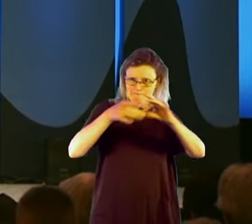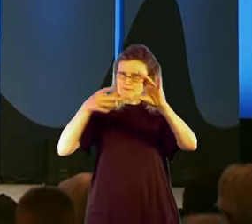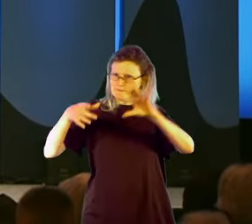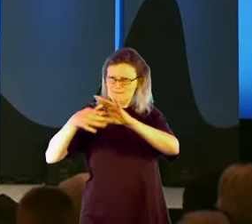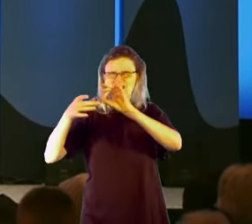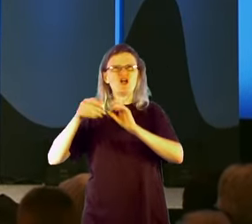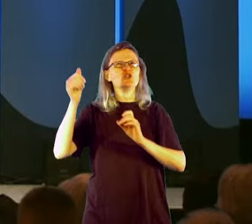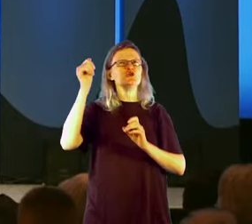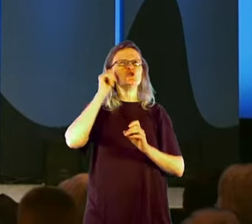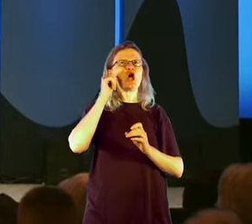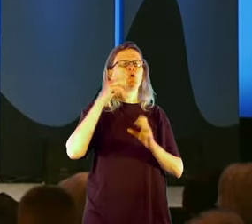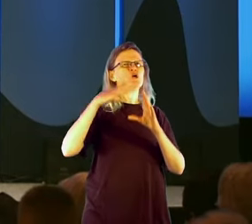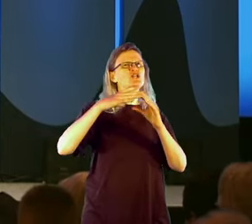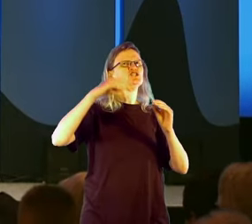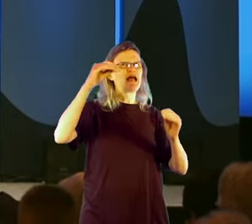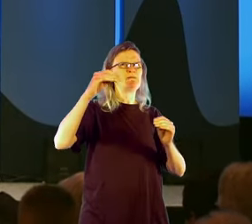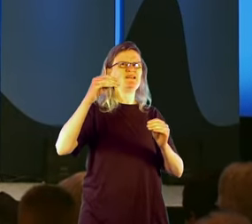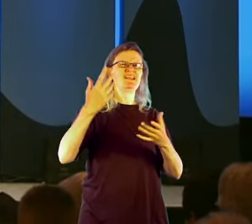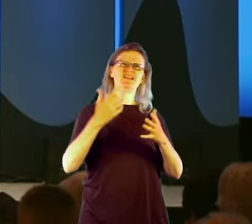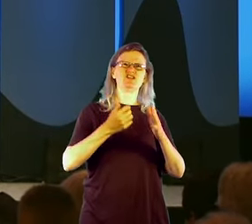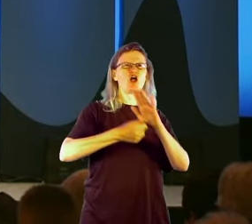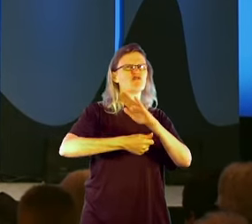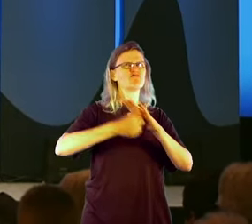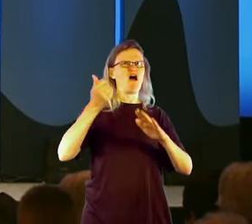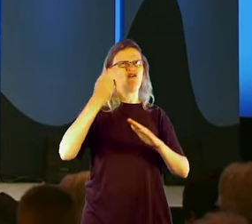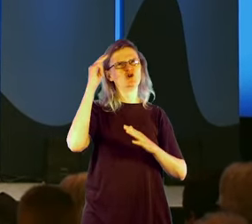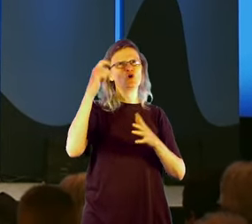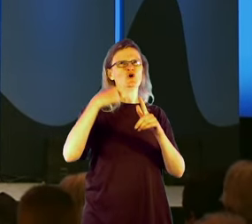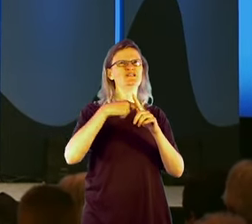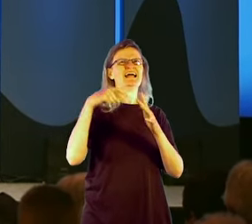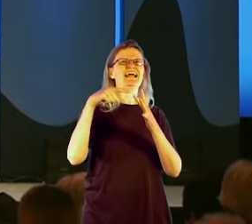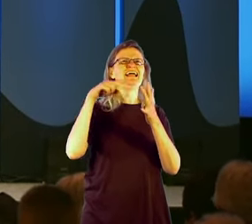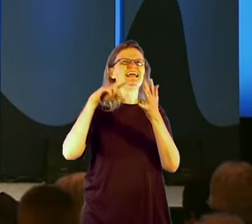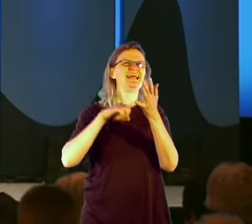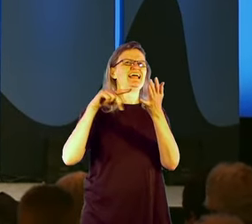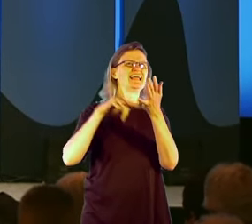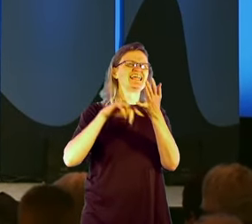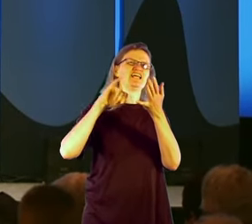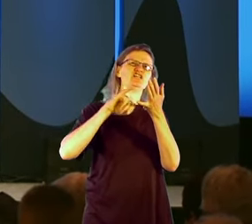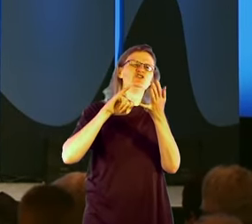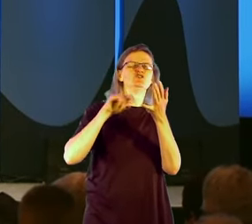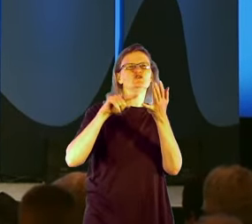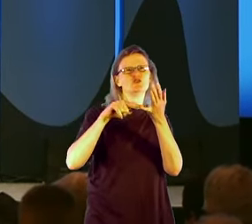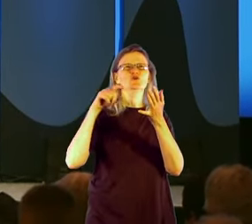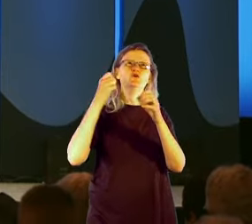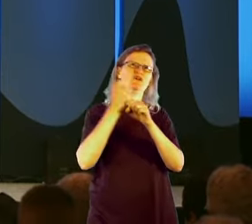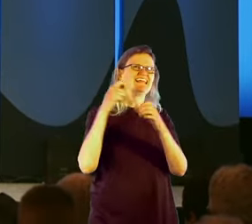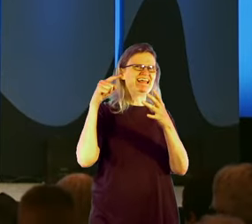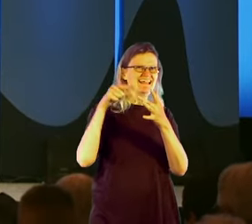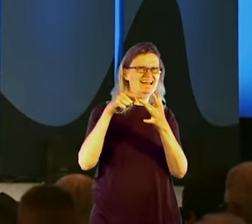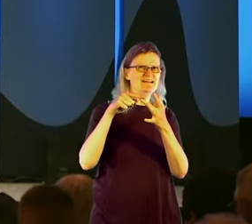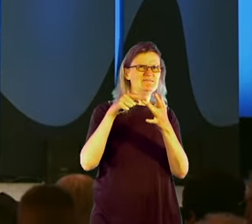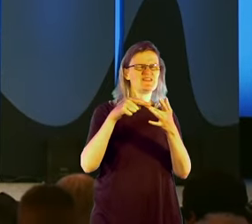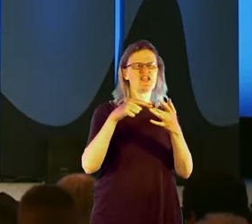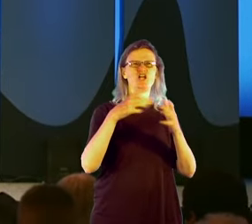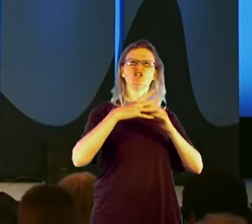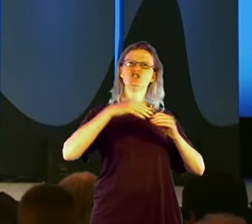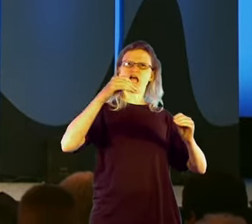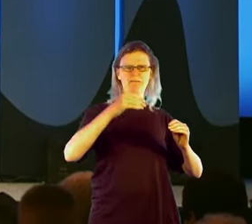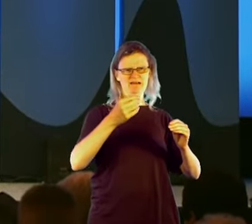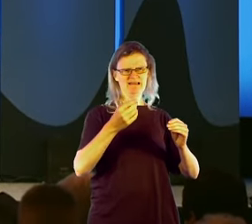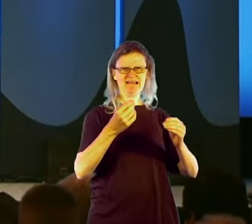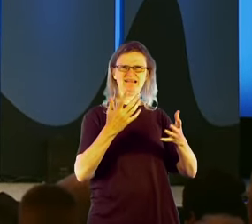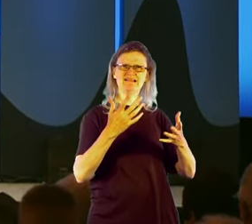of the Japanese craft of kintsugi. If you're on the internet, you probably have, because it seems to be everywhere. It is a way of